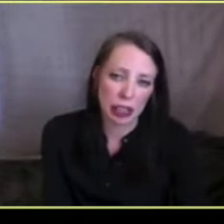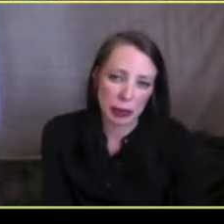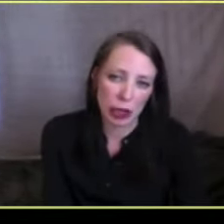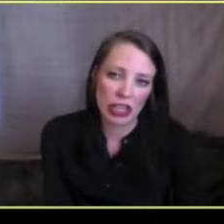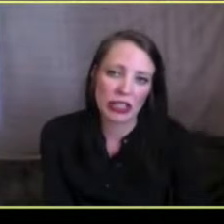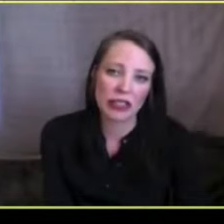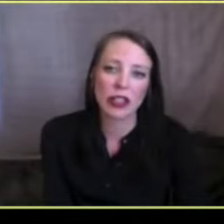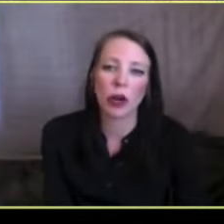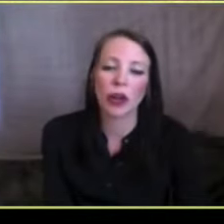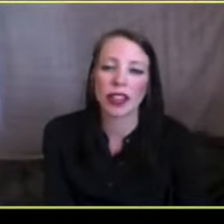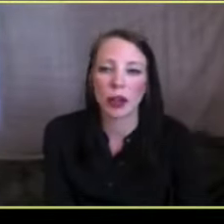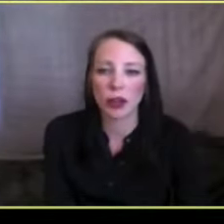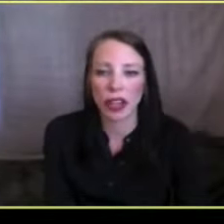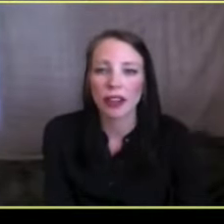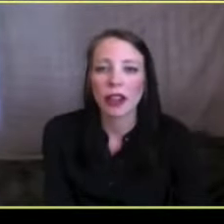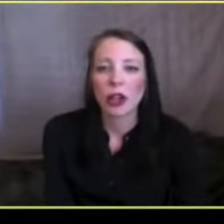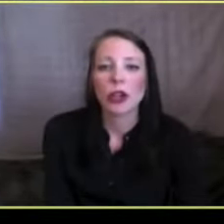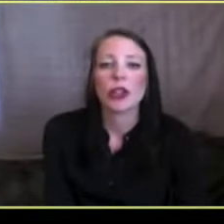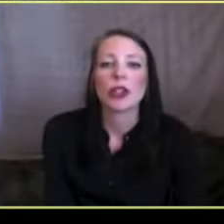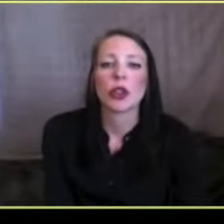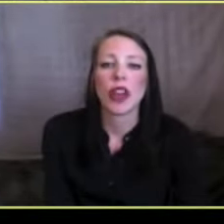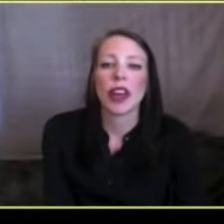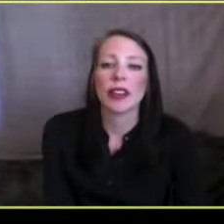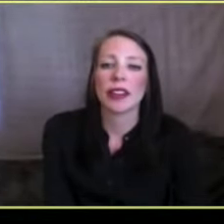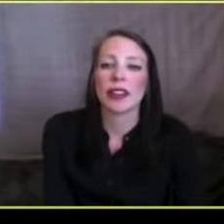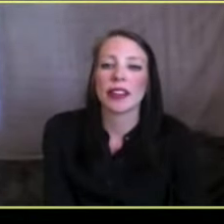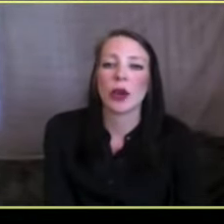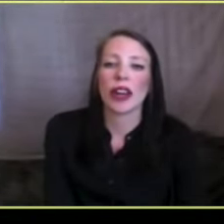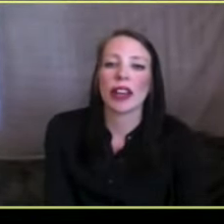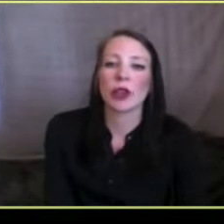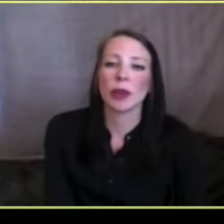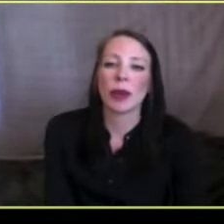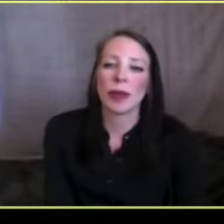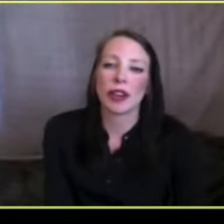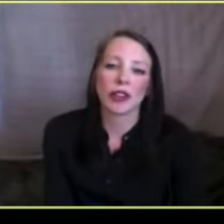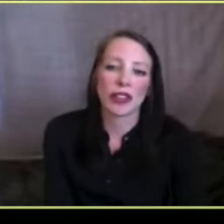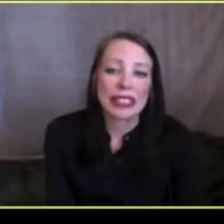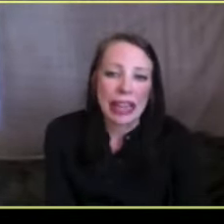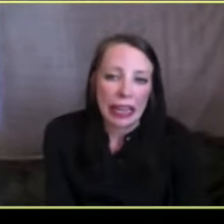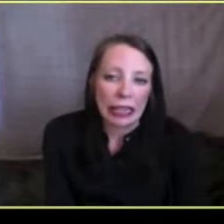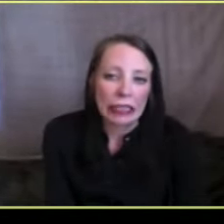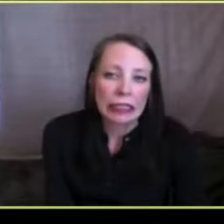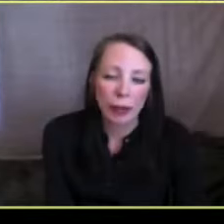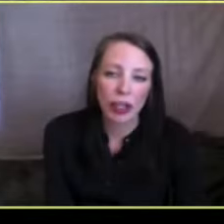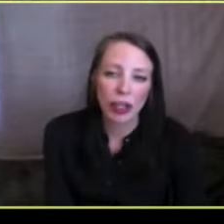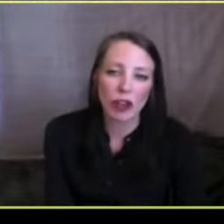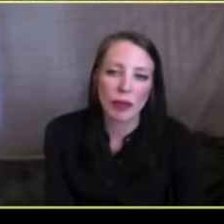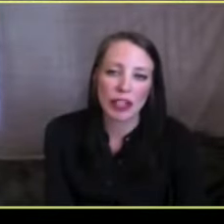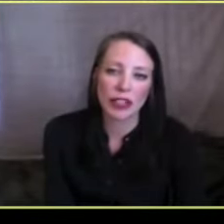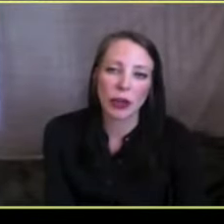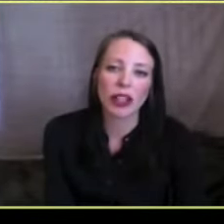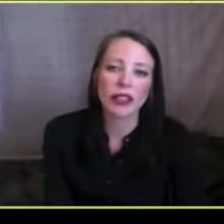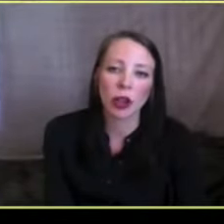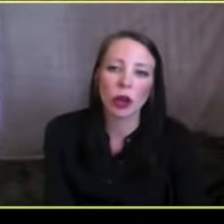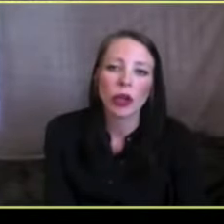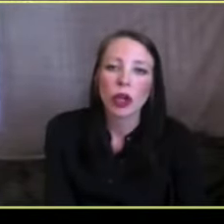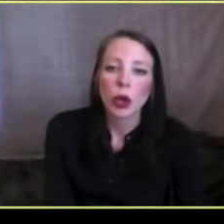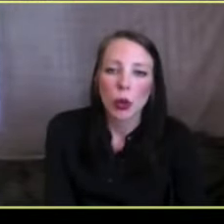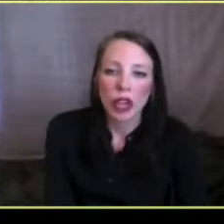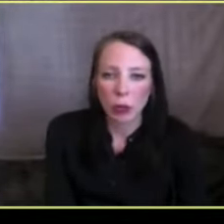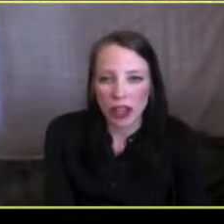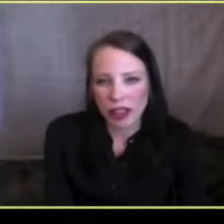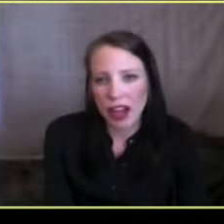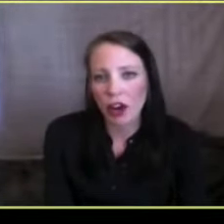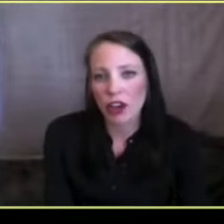exciting experience. So it's like, okay. So then, I told him I better stay. I'm going to go over to Minnesota. So